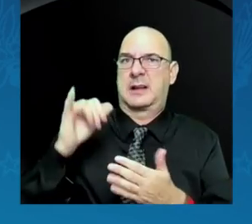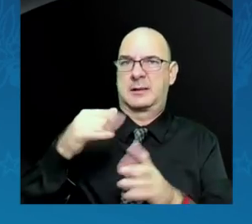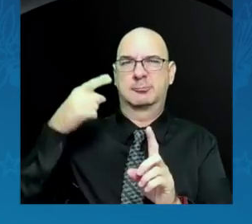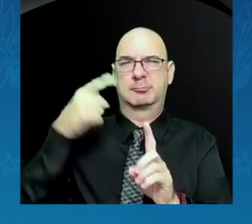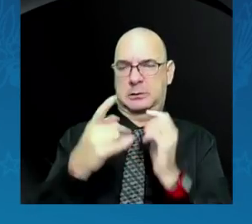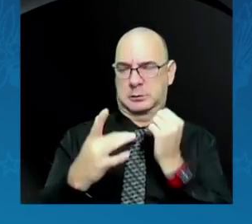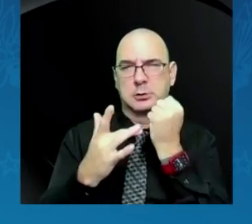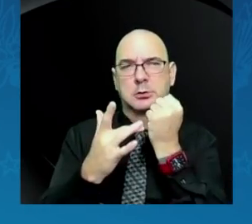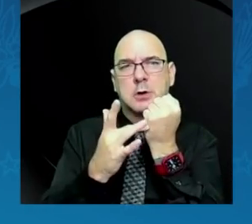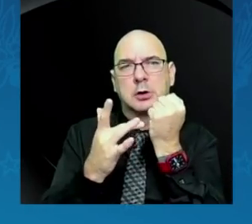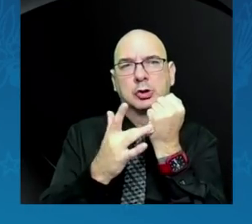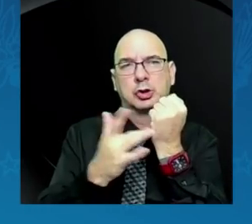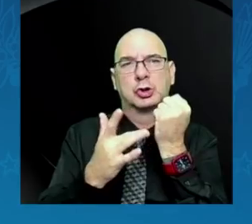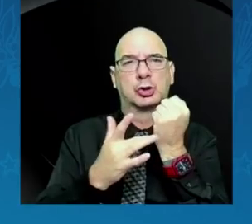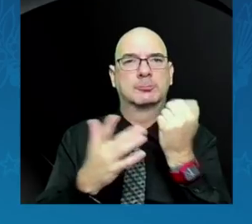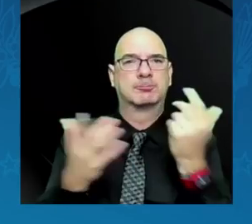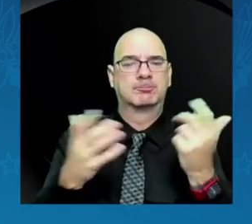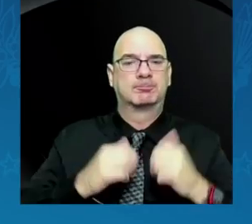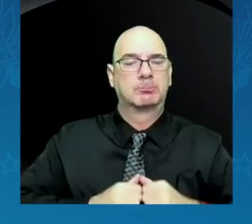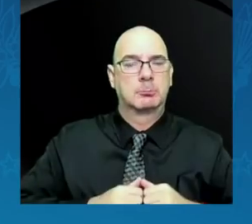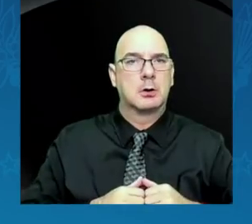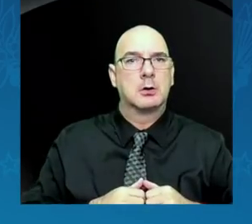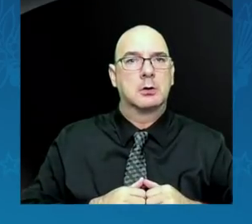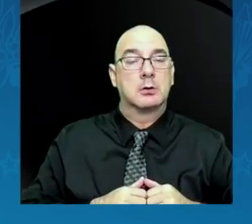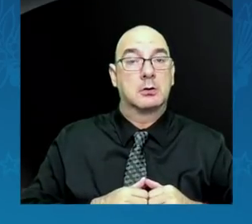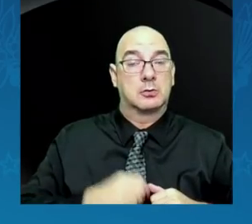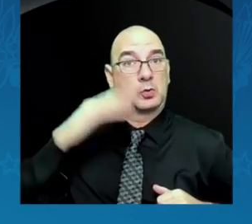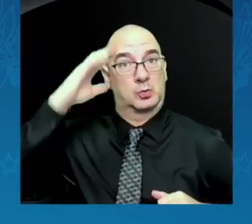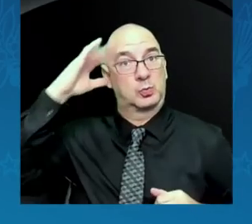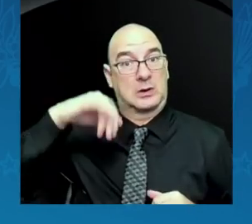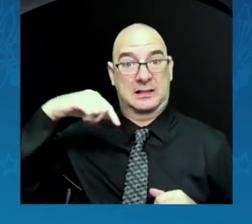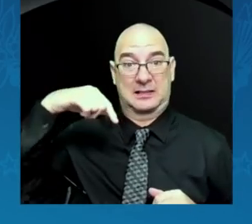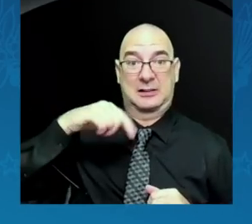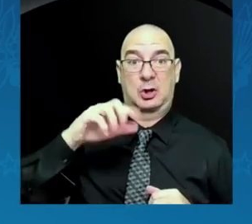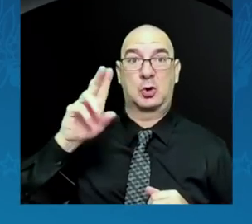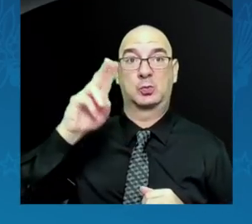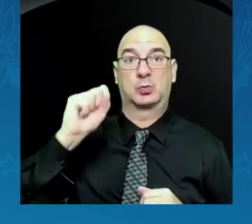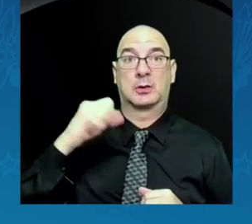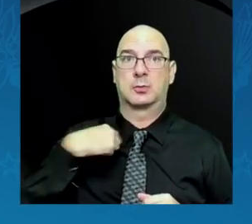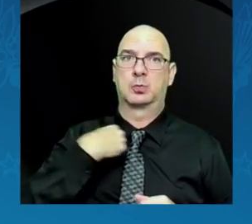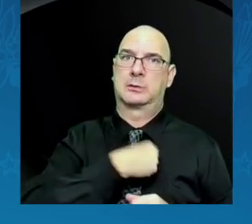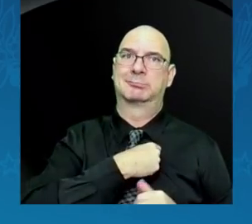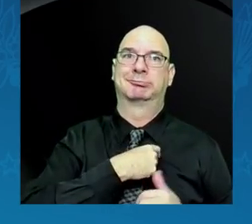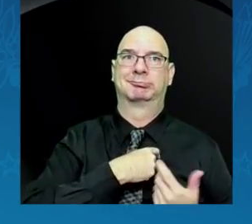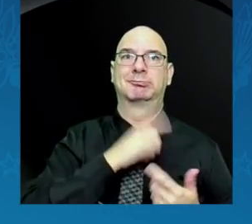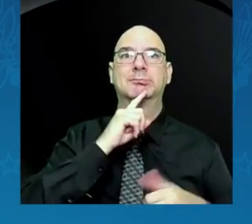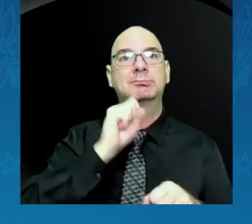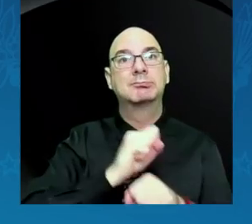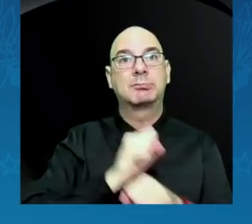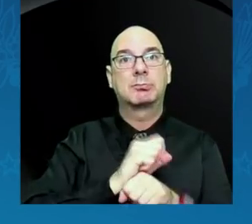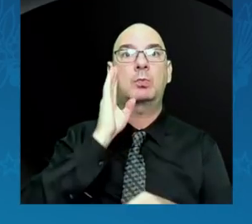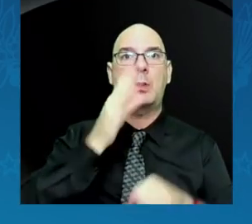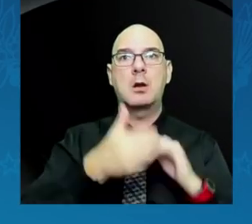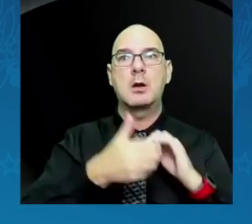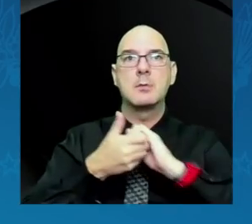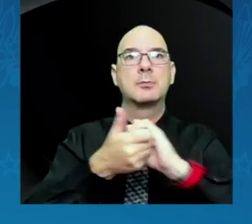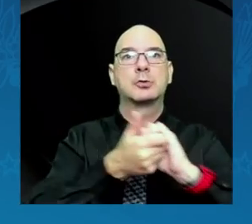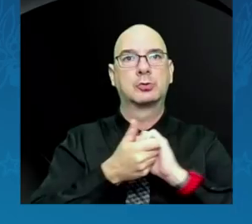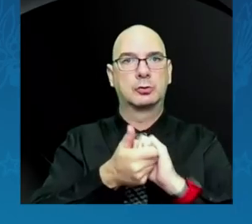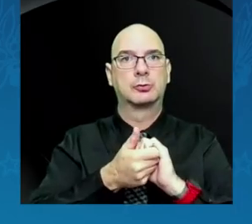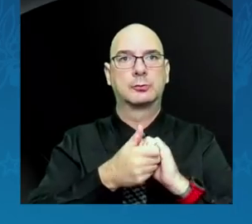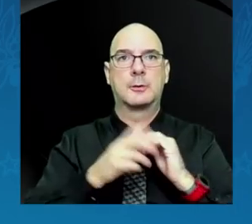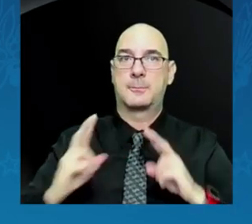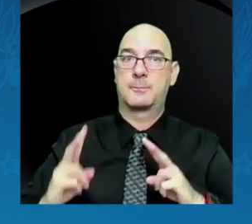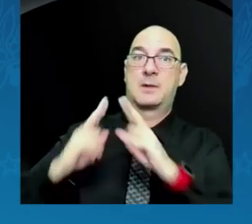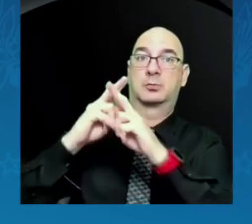we also, as the United States, expressed that we will partner in the Paris Call for Trust and Security in